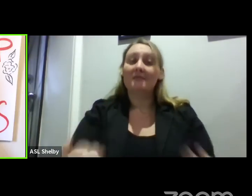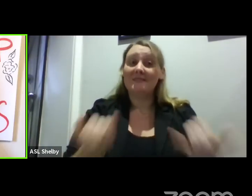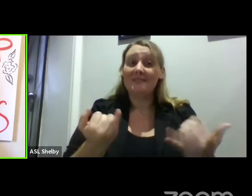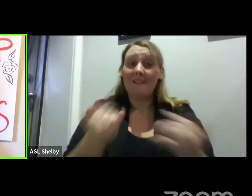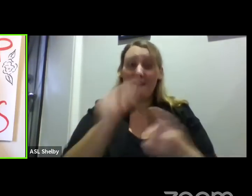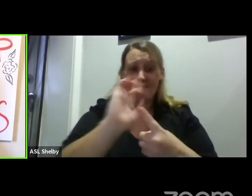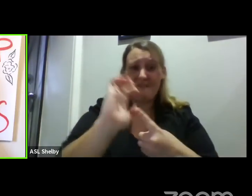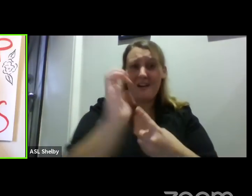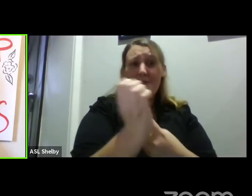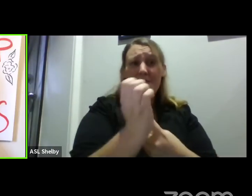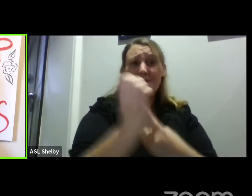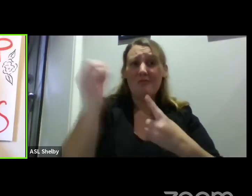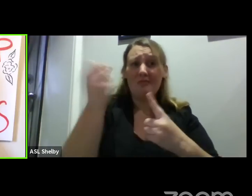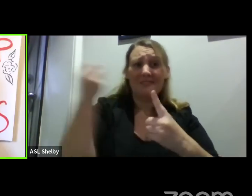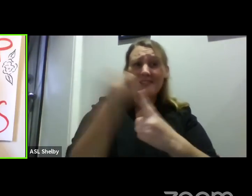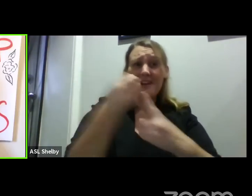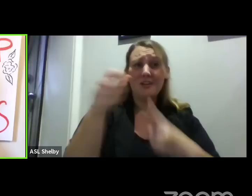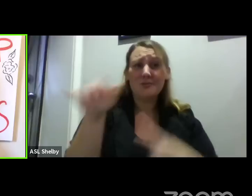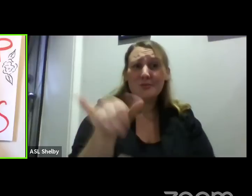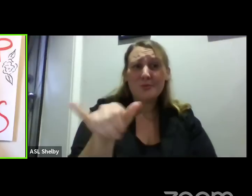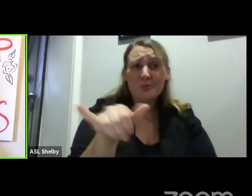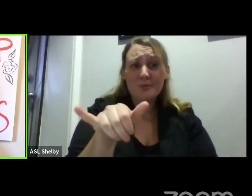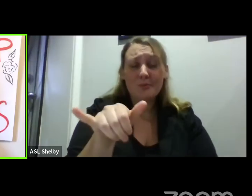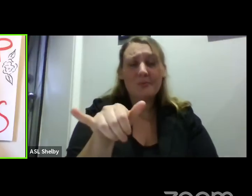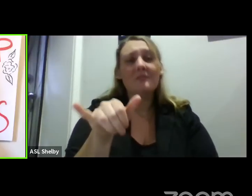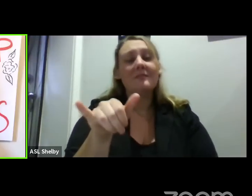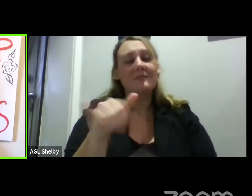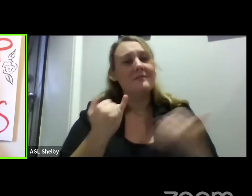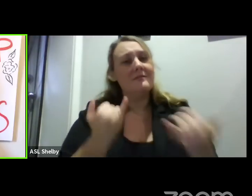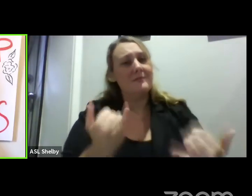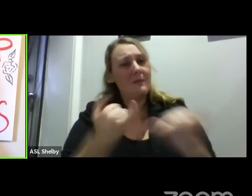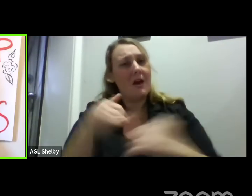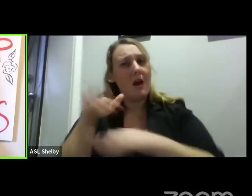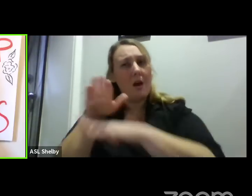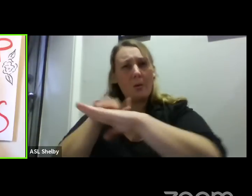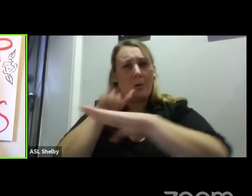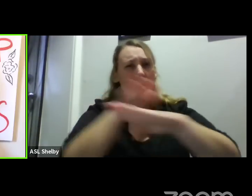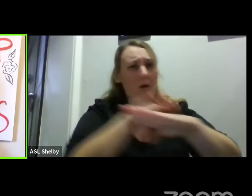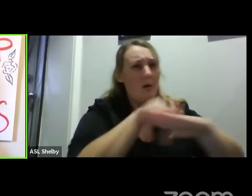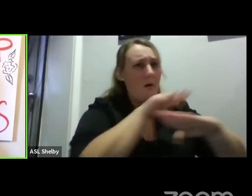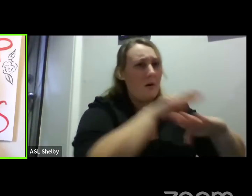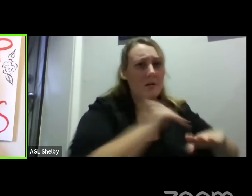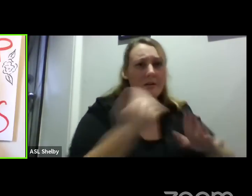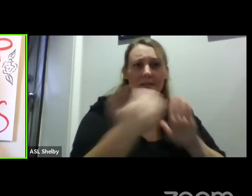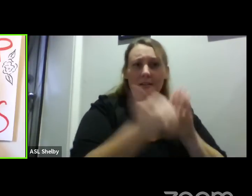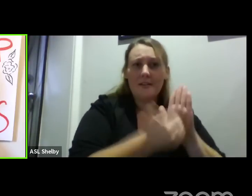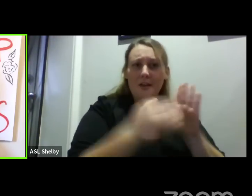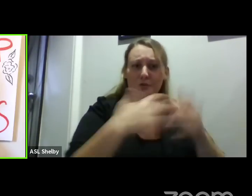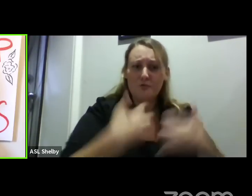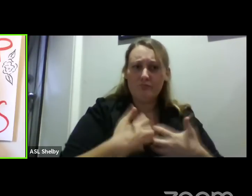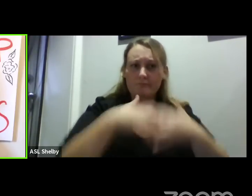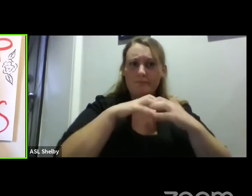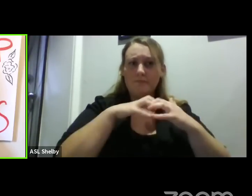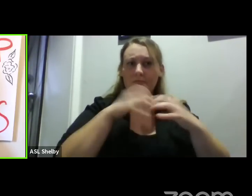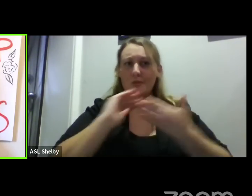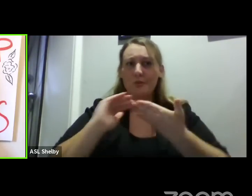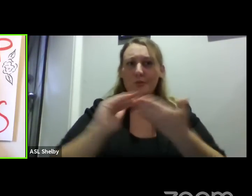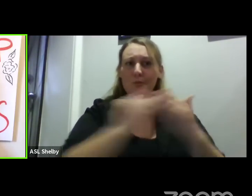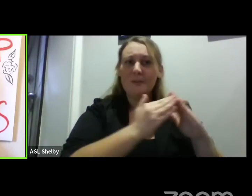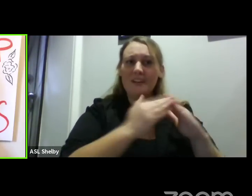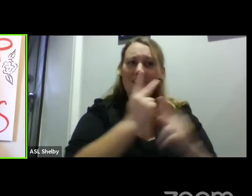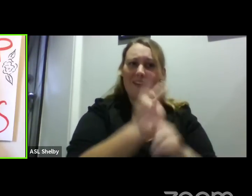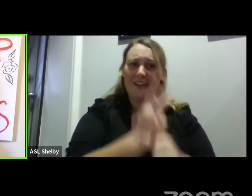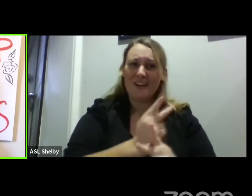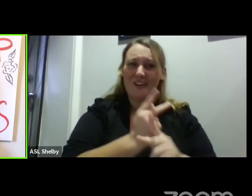our existing mutual aid networks to once again build community care and safety. We share horstory